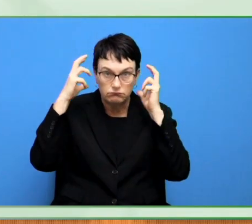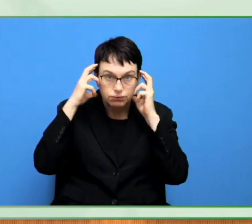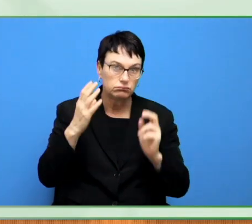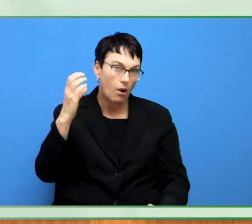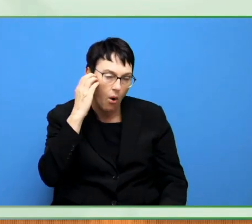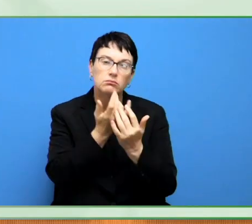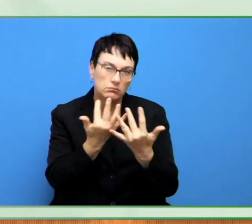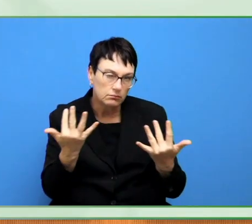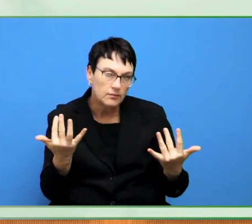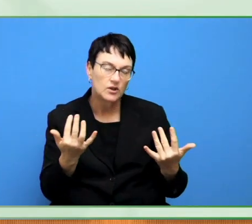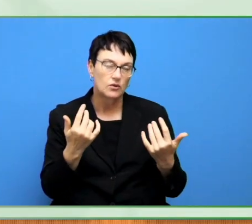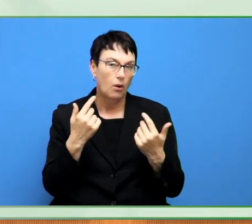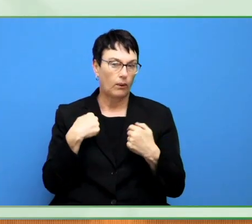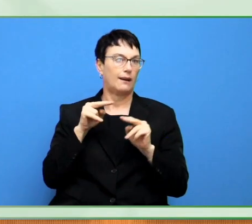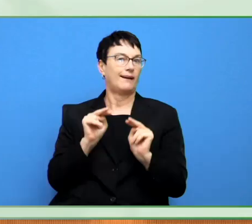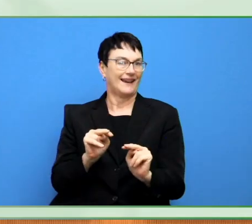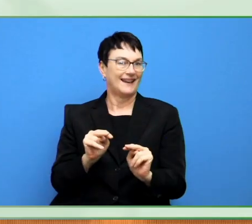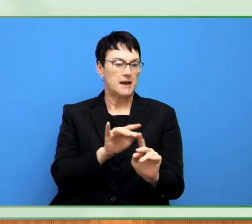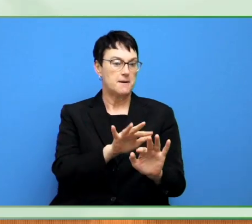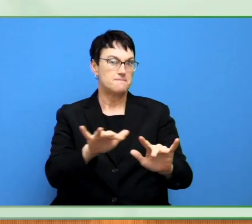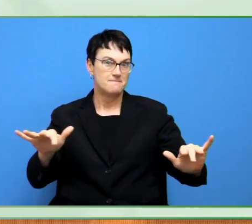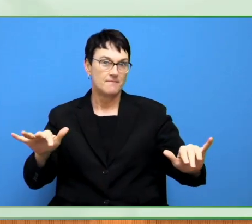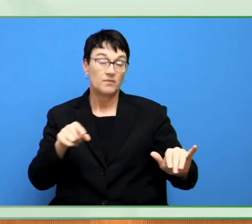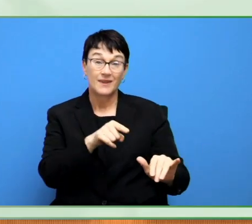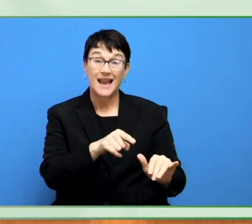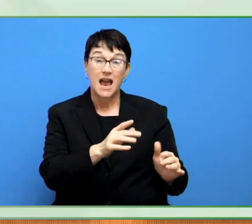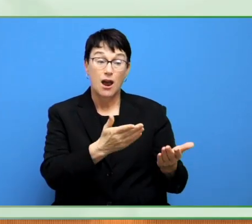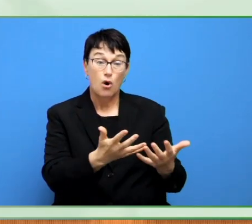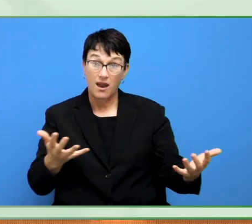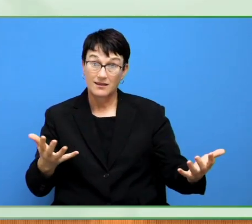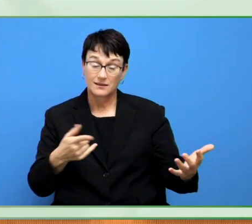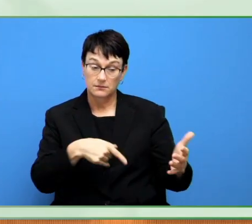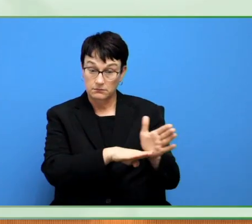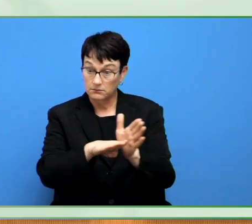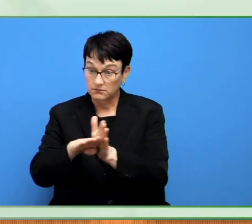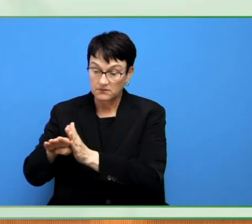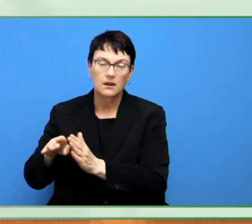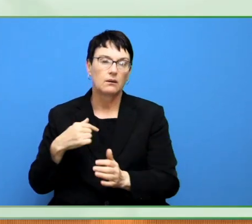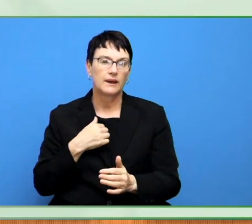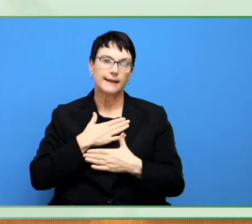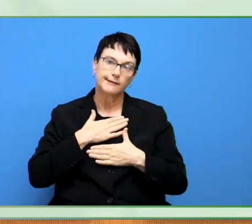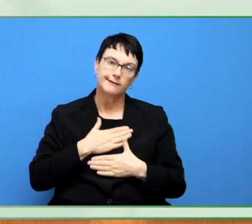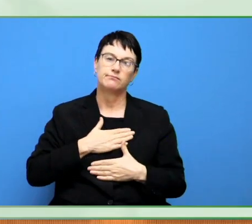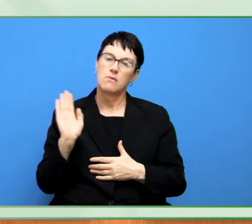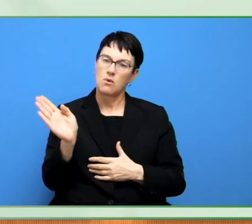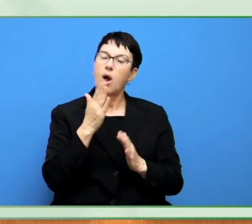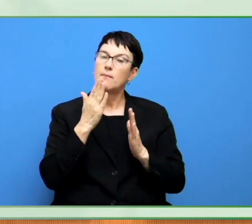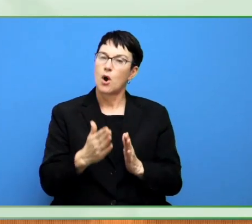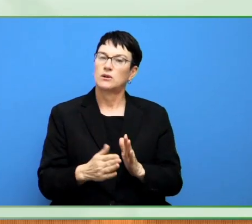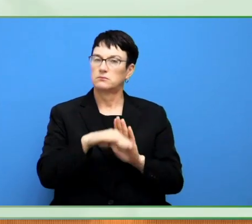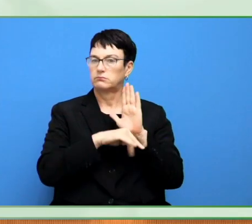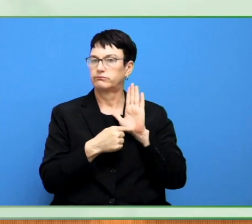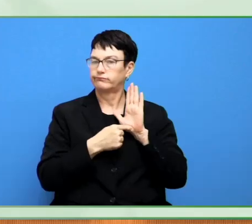hoping that more organizations will produce those products or services